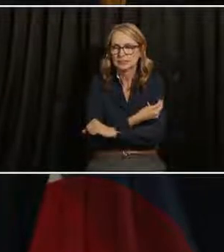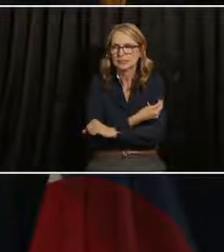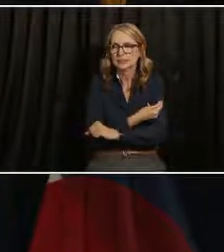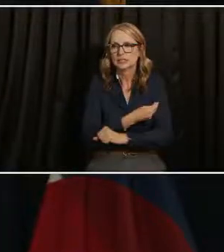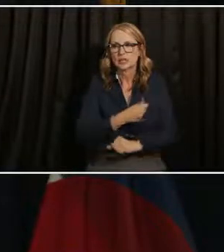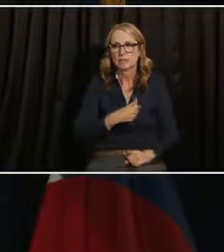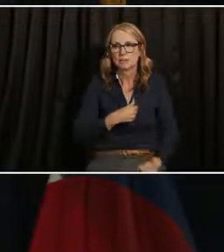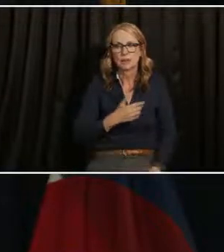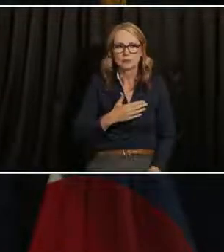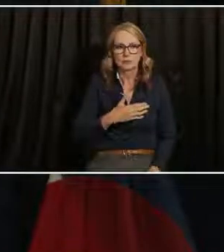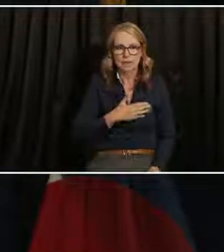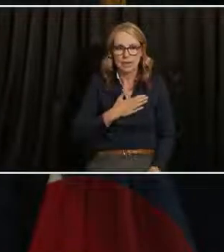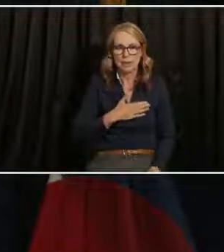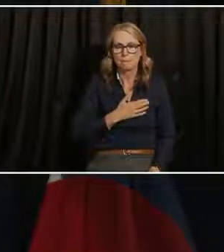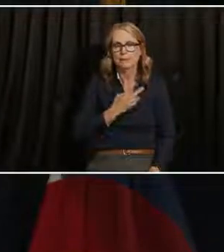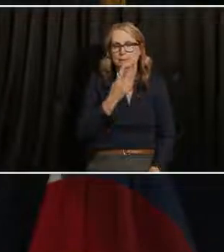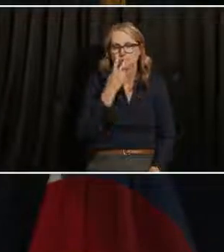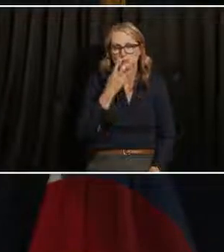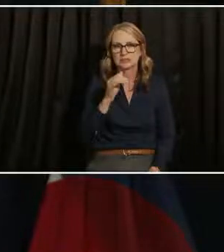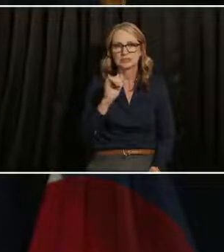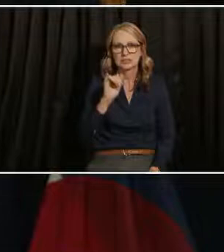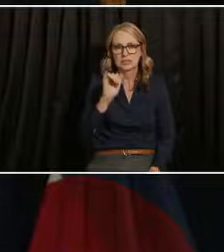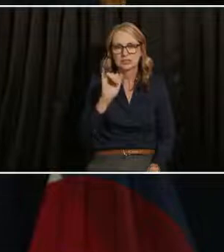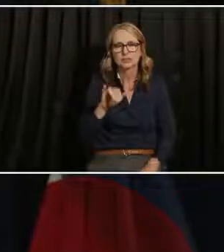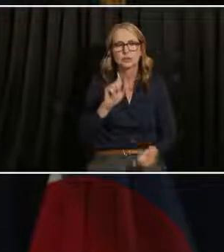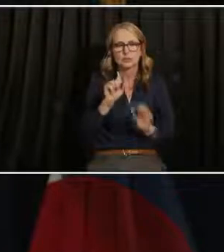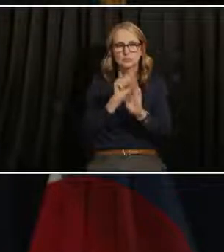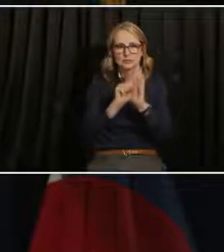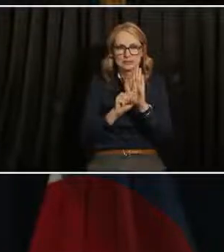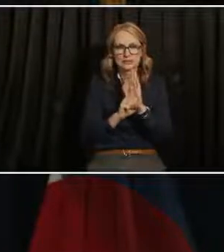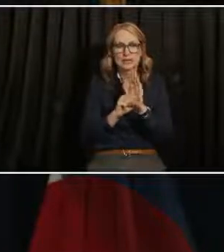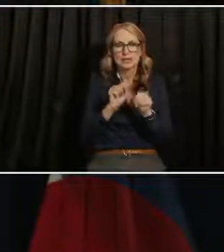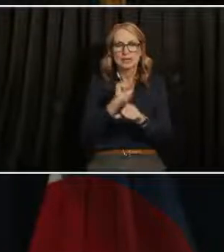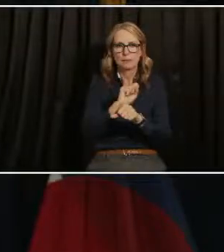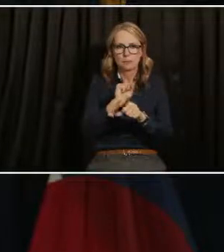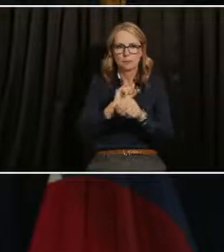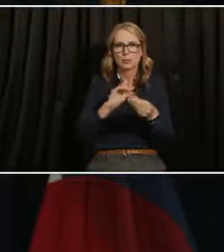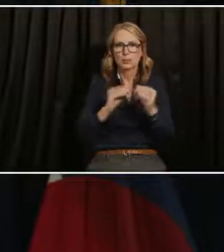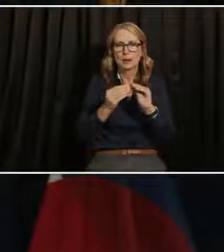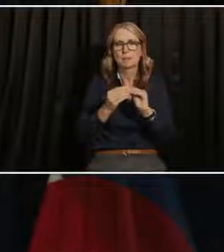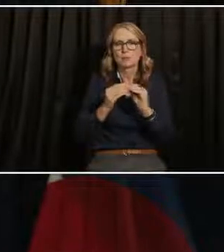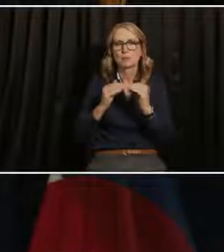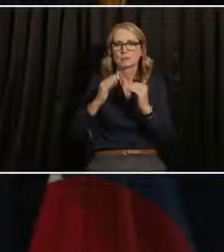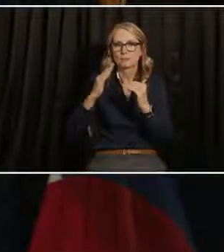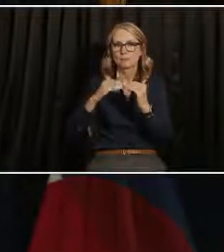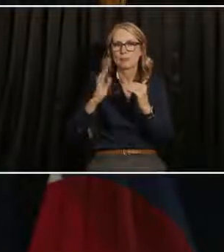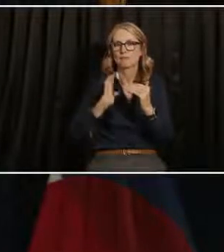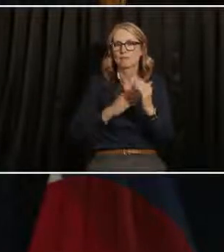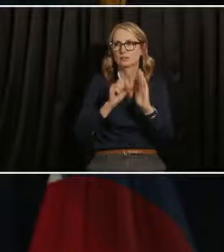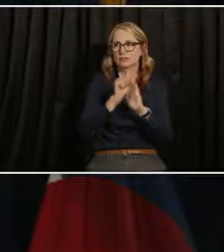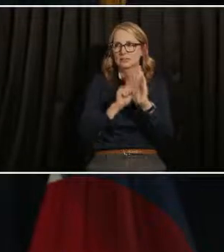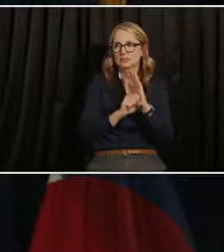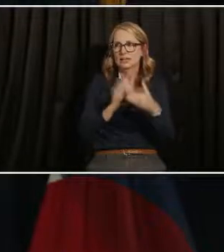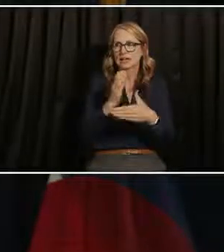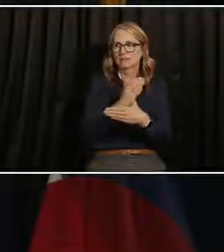pleasantly surprised to find that the vaccination rate for state employees was quite a bit above the state average.